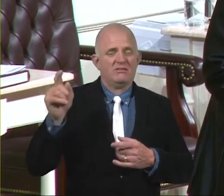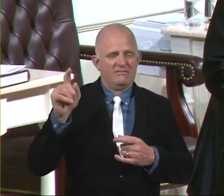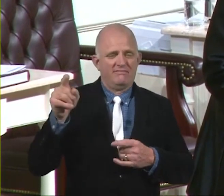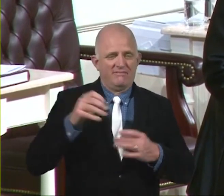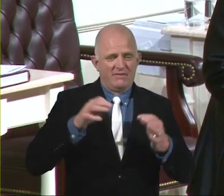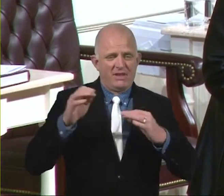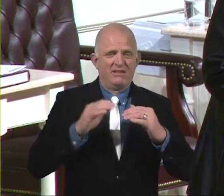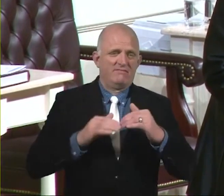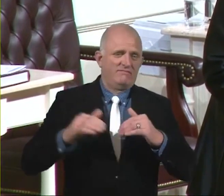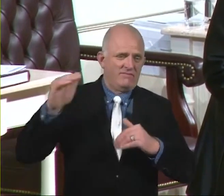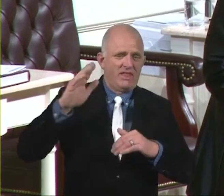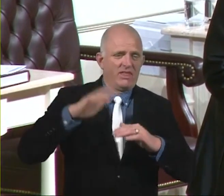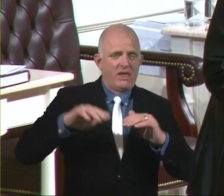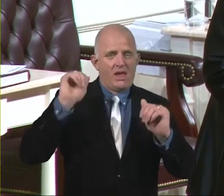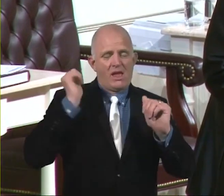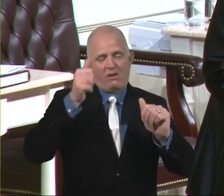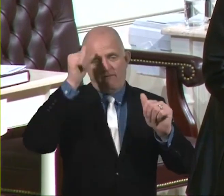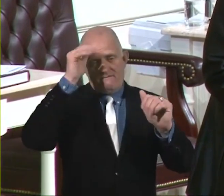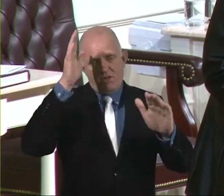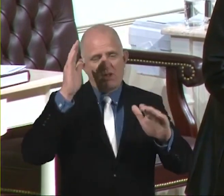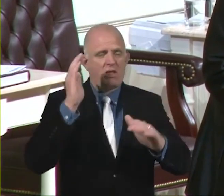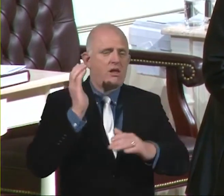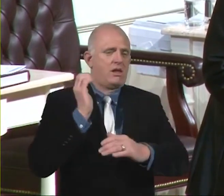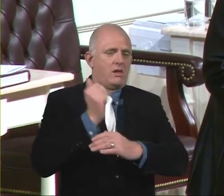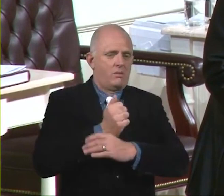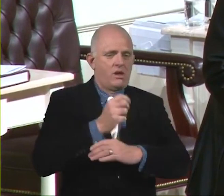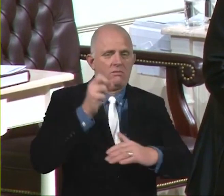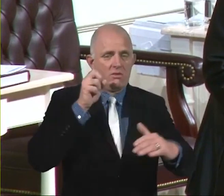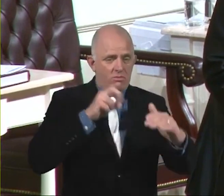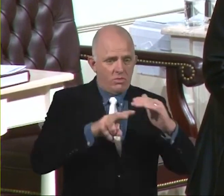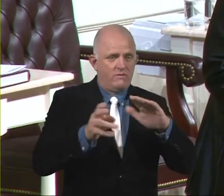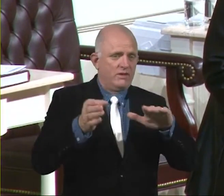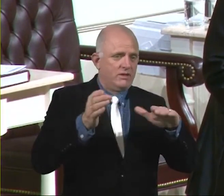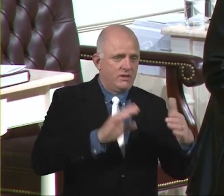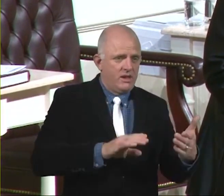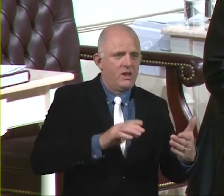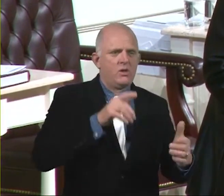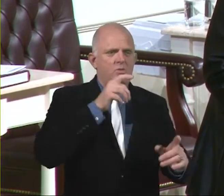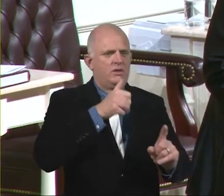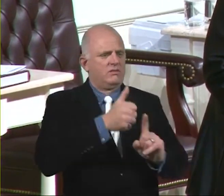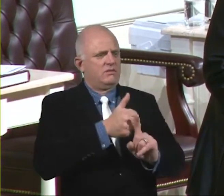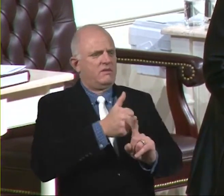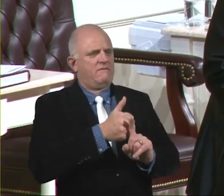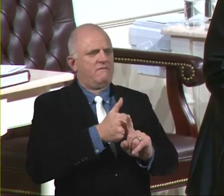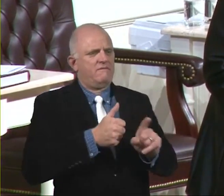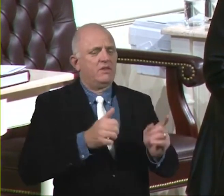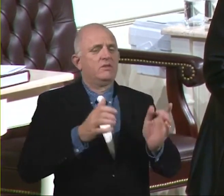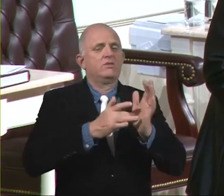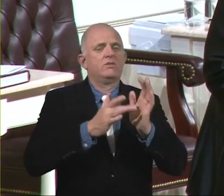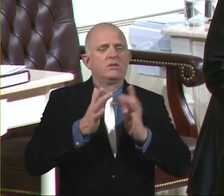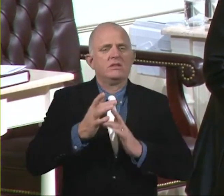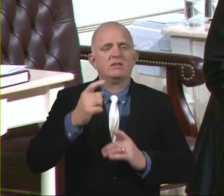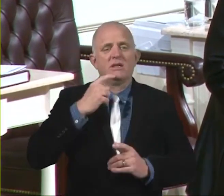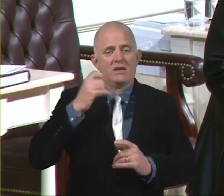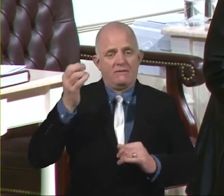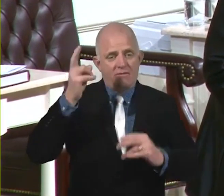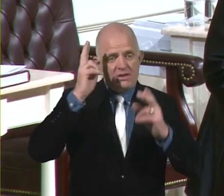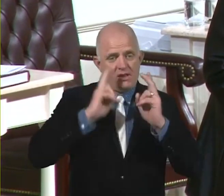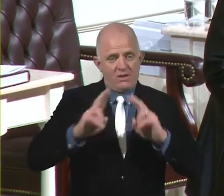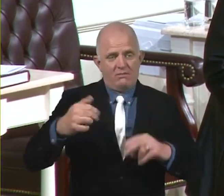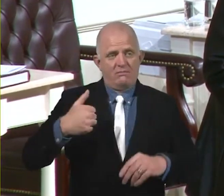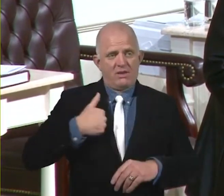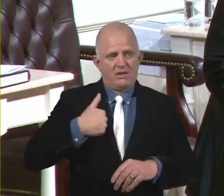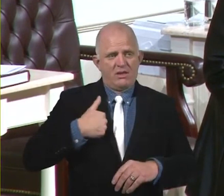Abraham, which is dead? And the prophets are dead? Whom makest thou thyself? Jesus answered, if I honor myself, my honor